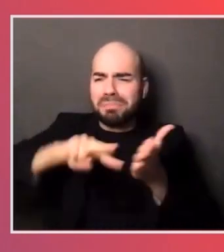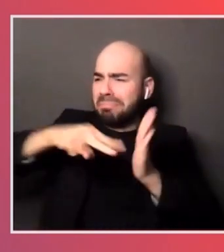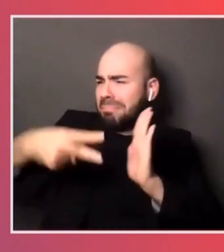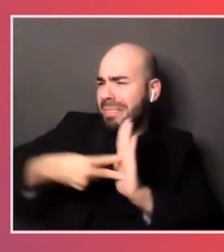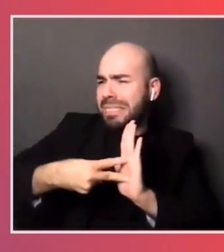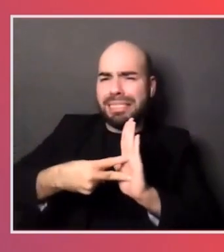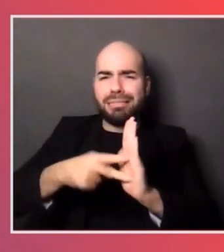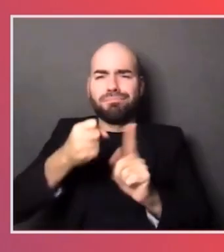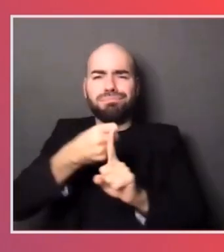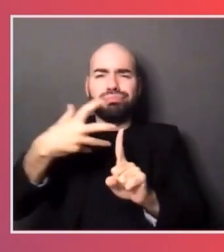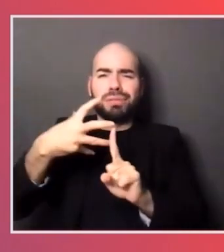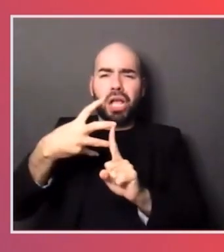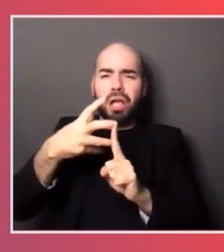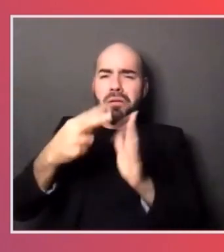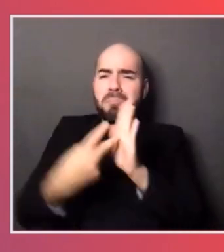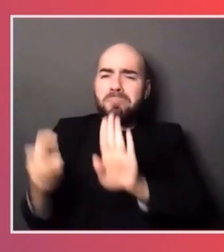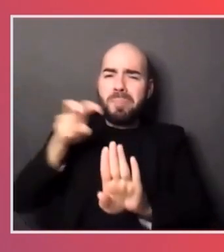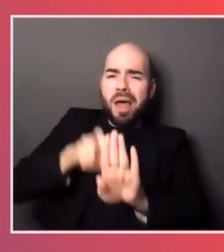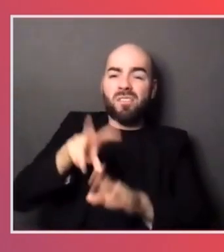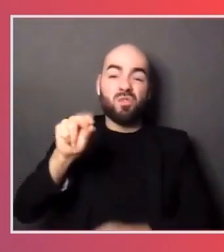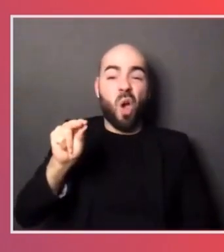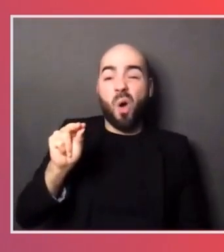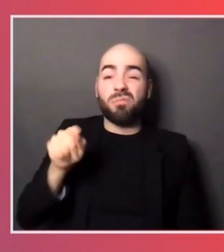pants, the tights. That's.